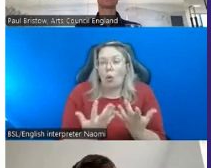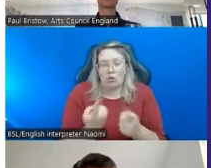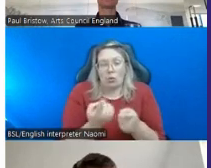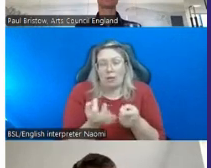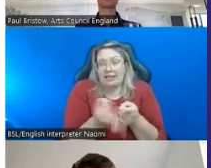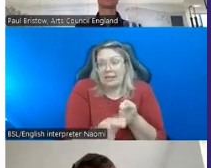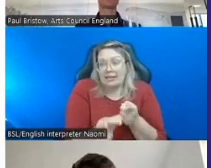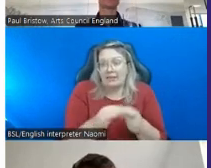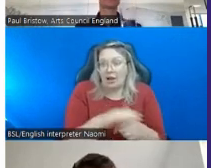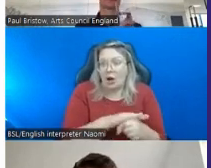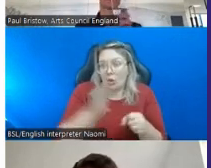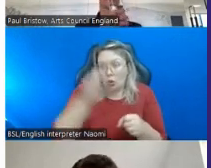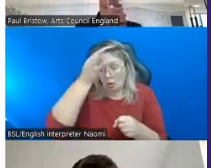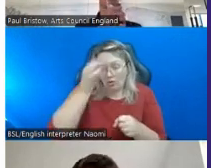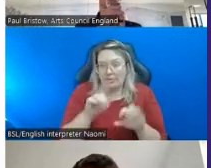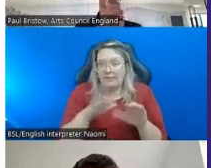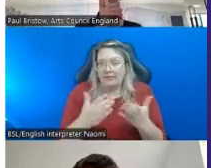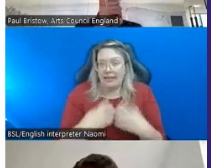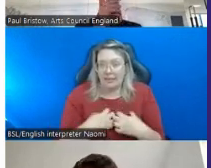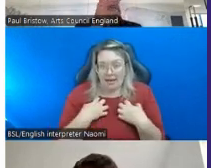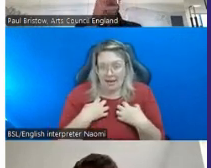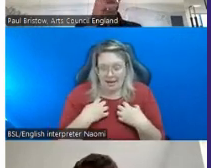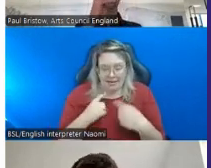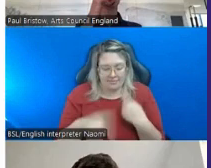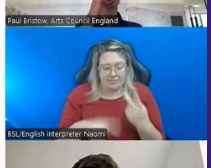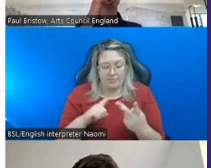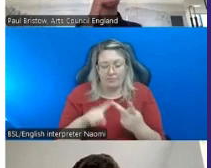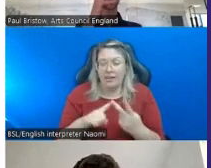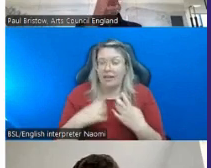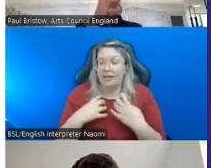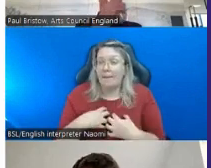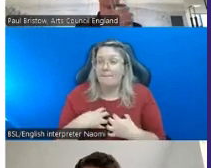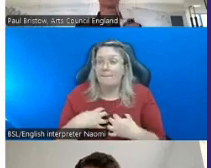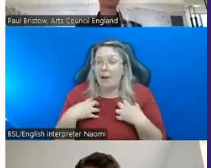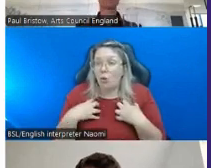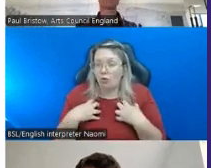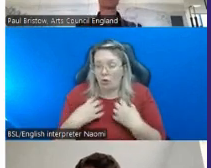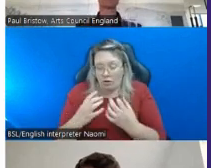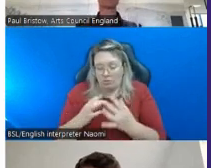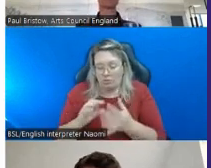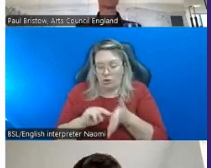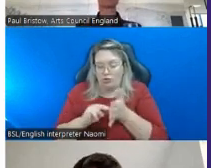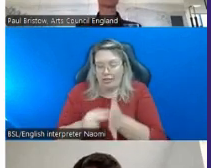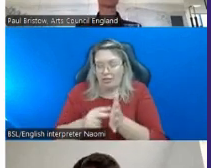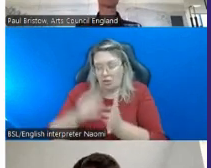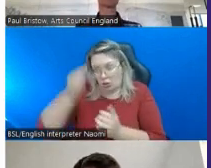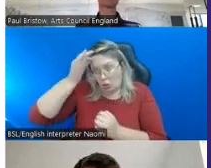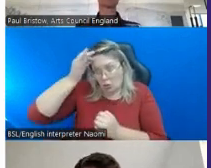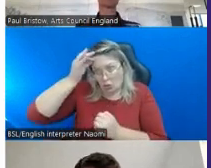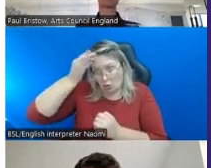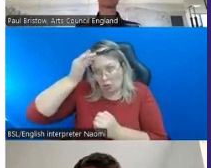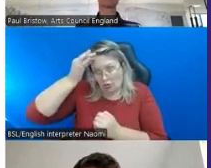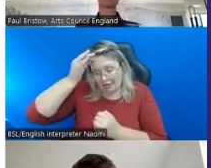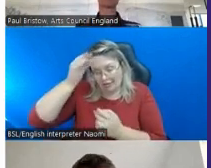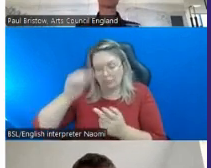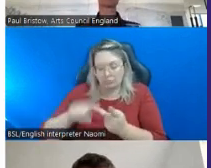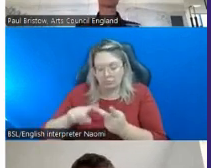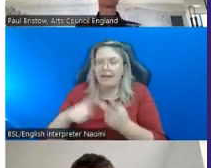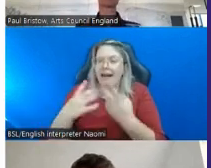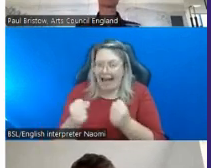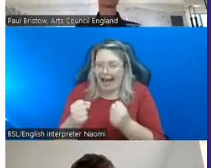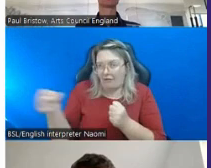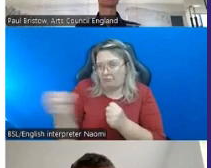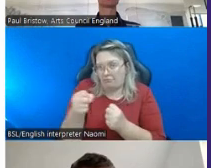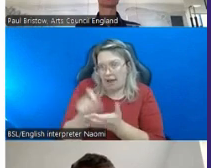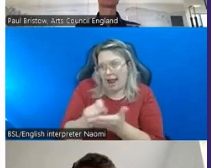mayor. And then there'll be mayoral strategic authorities. So those combined authorities who do have a directly elected mayor. And